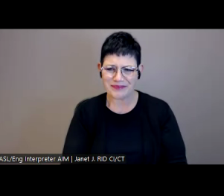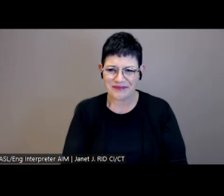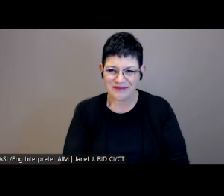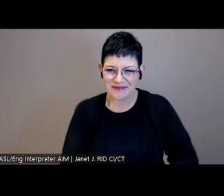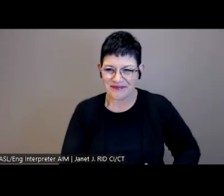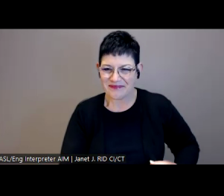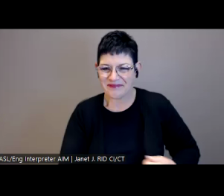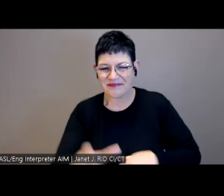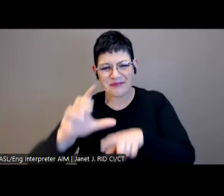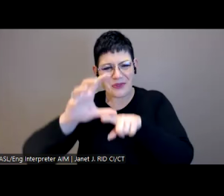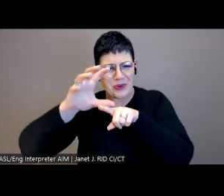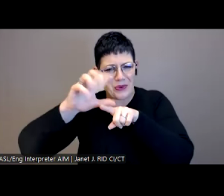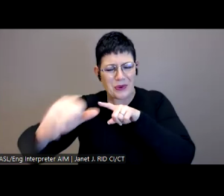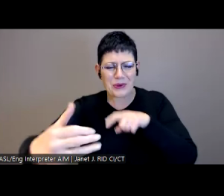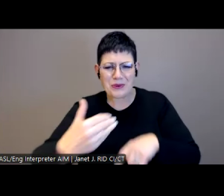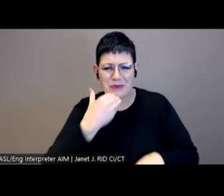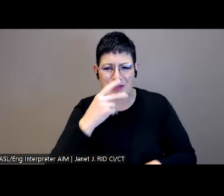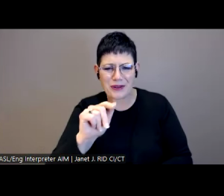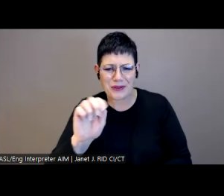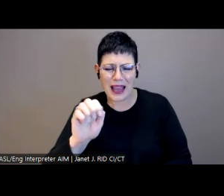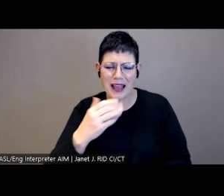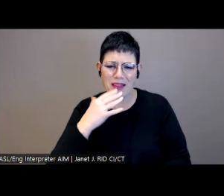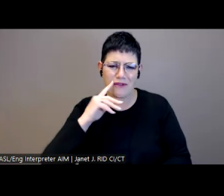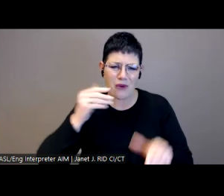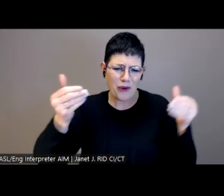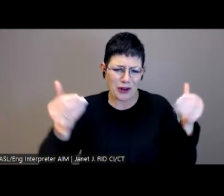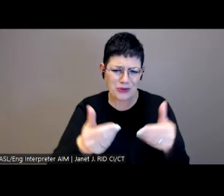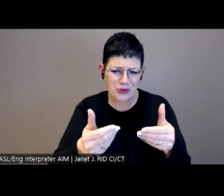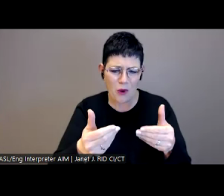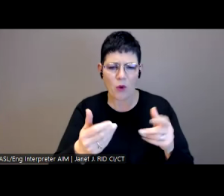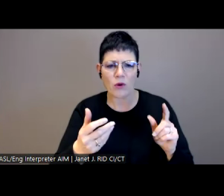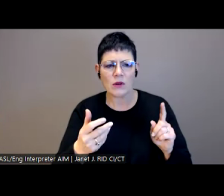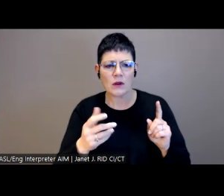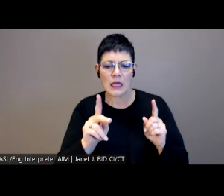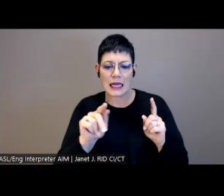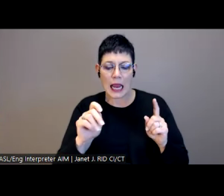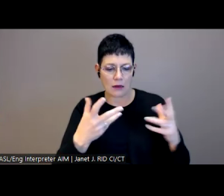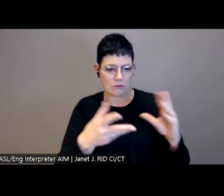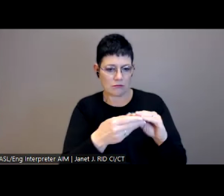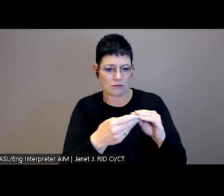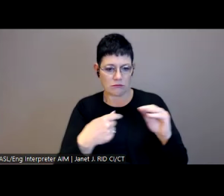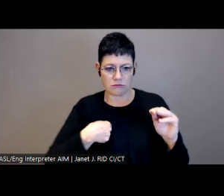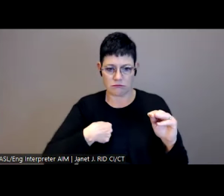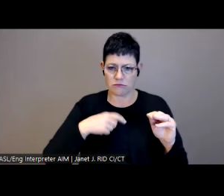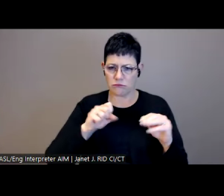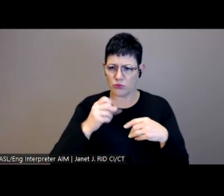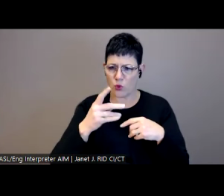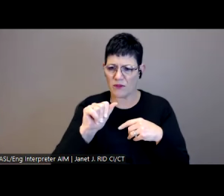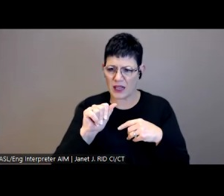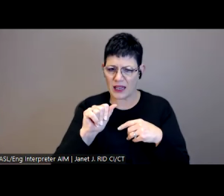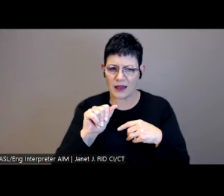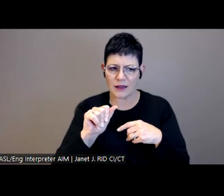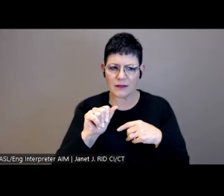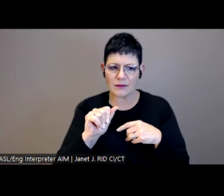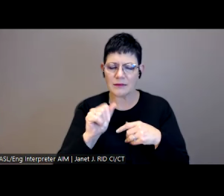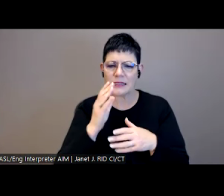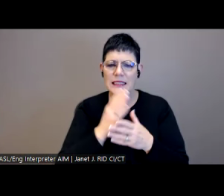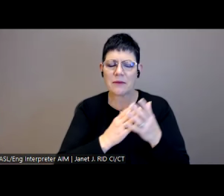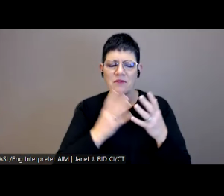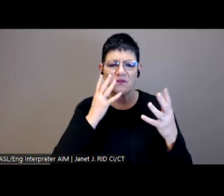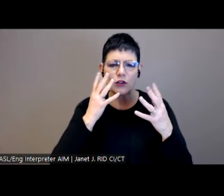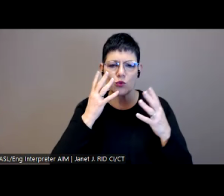Awesome. Thank you so much, Kate. Thank you for the introduction. Like Kate said, my name's Sophia. Little visual description